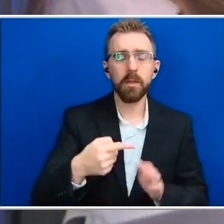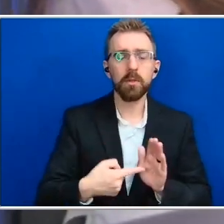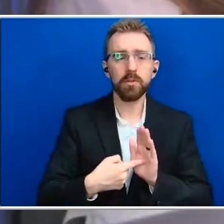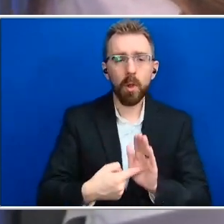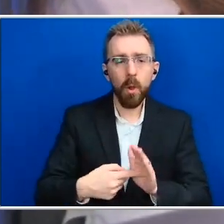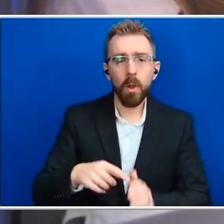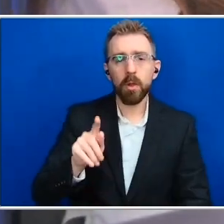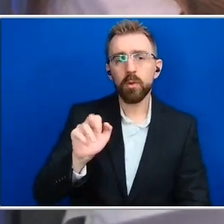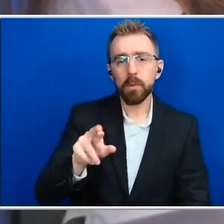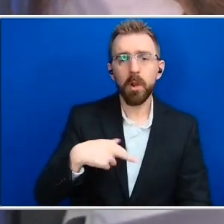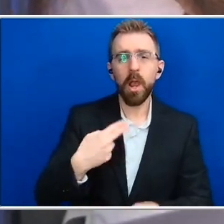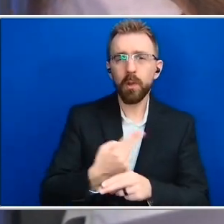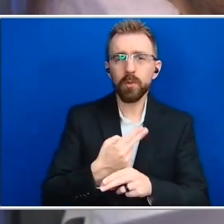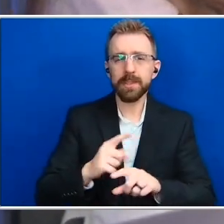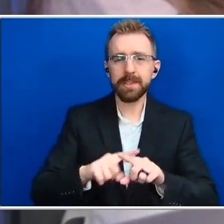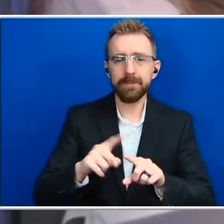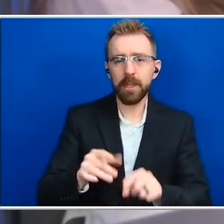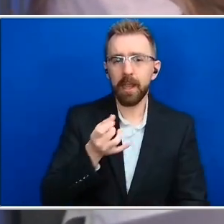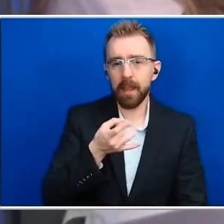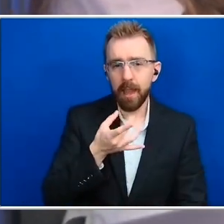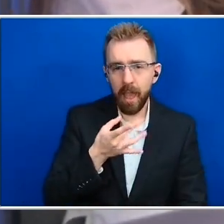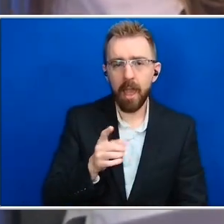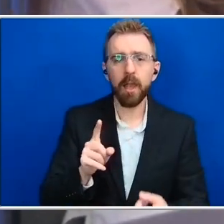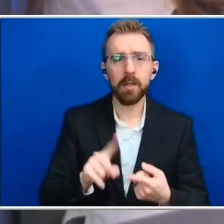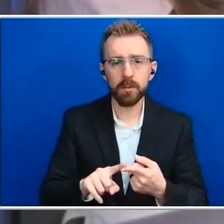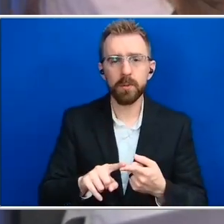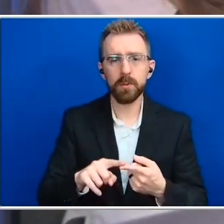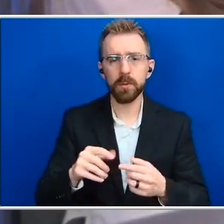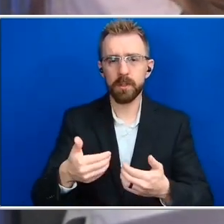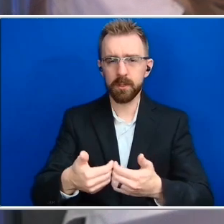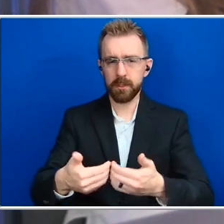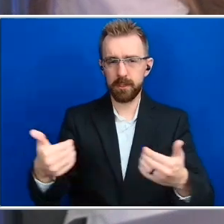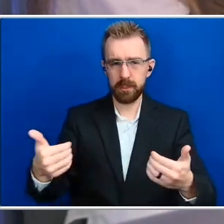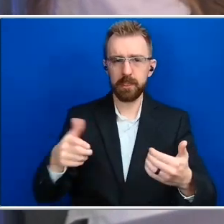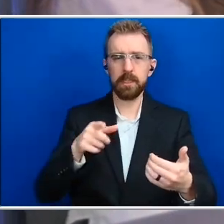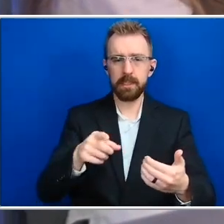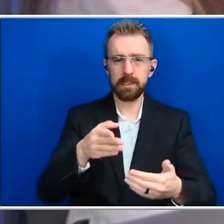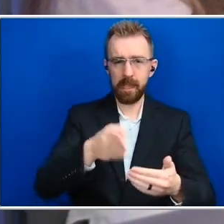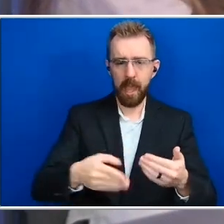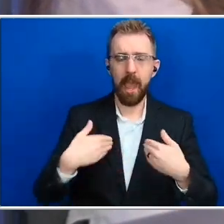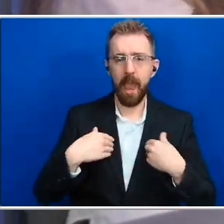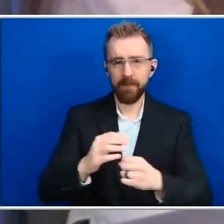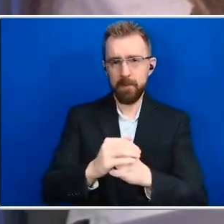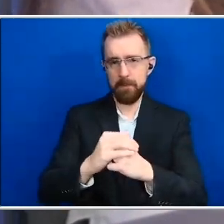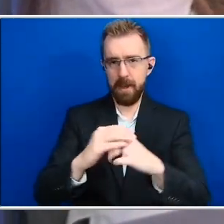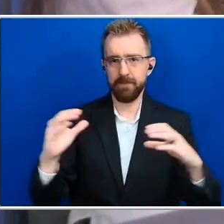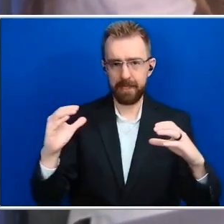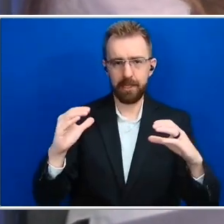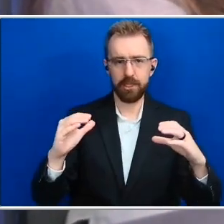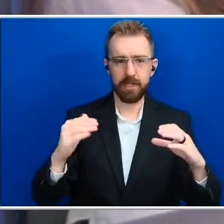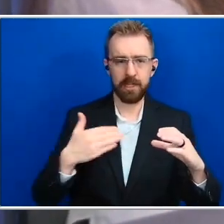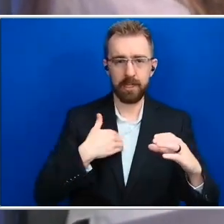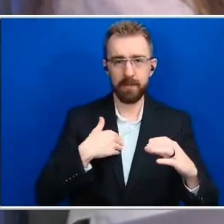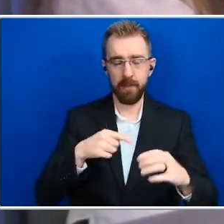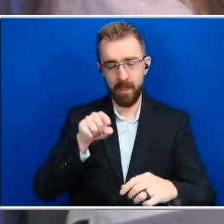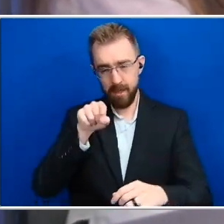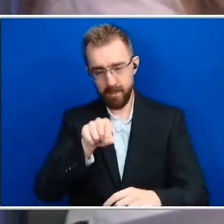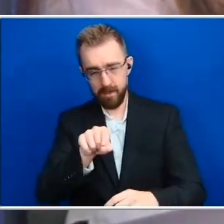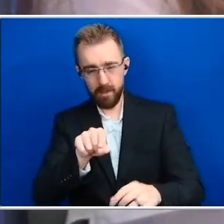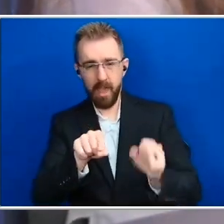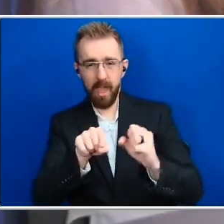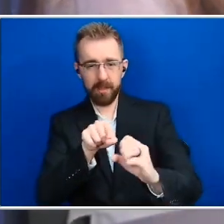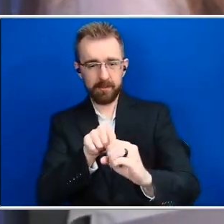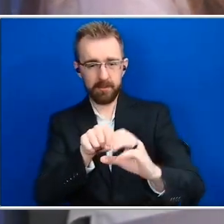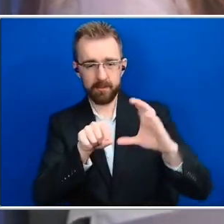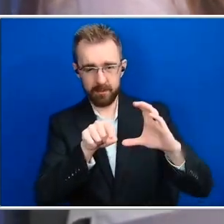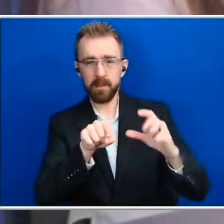light to delineate the site, and then I have magnification at the tip of my scope. Therefore, I look the area very carefully,